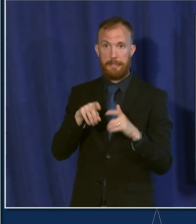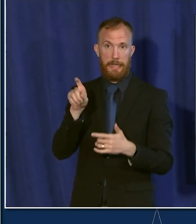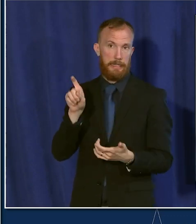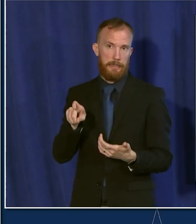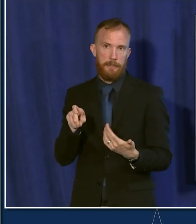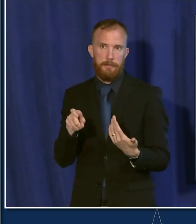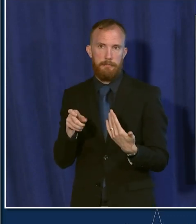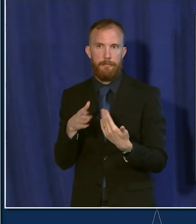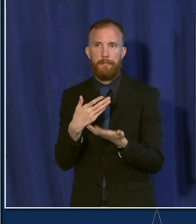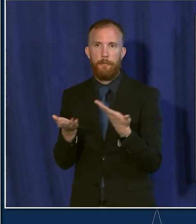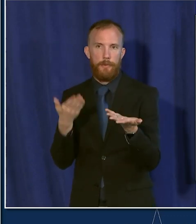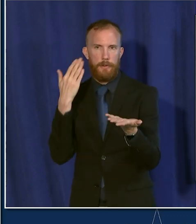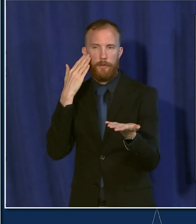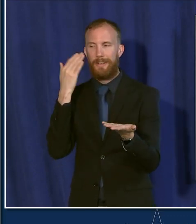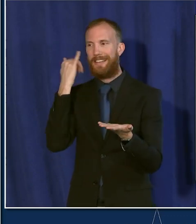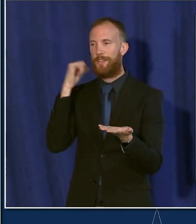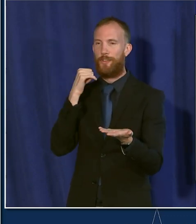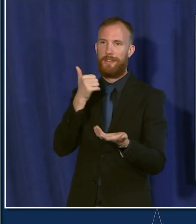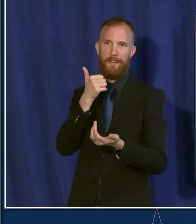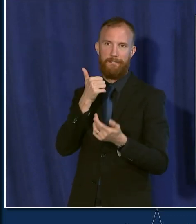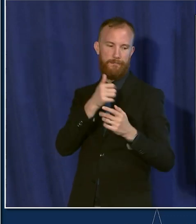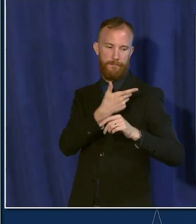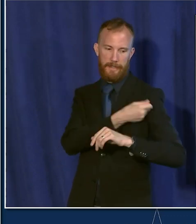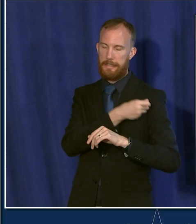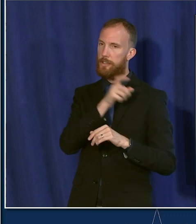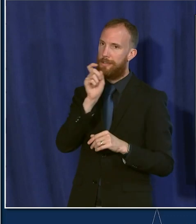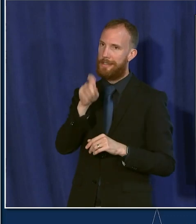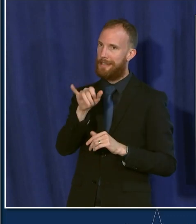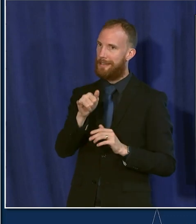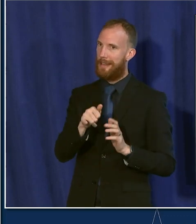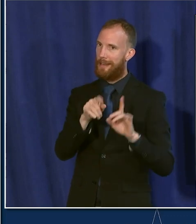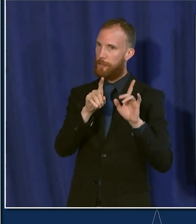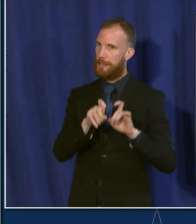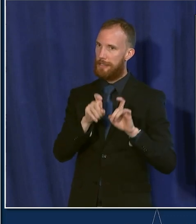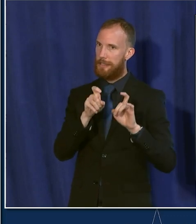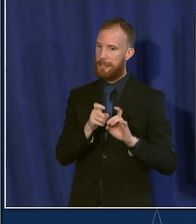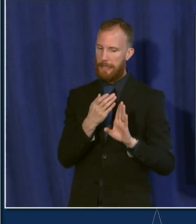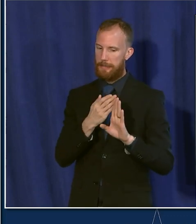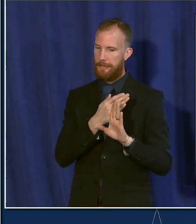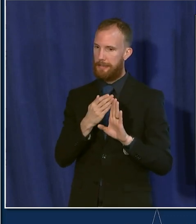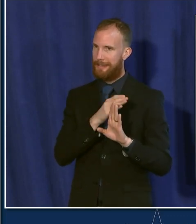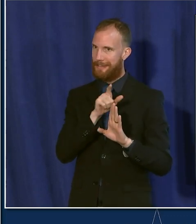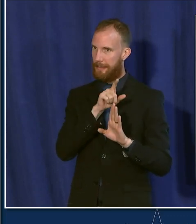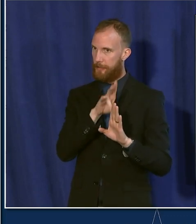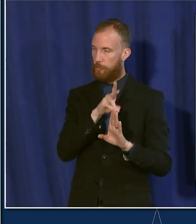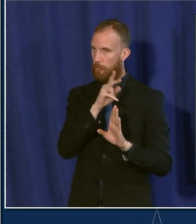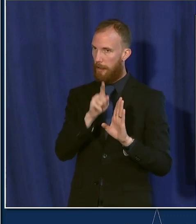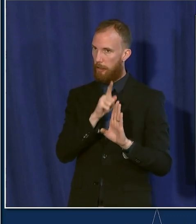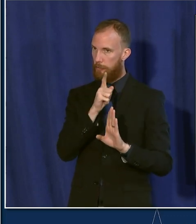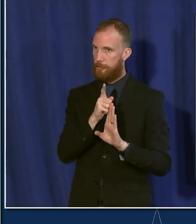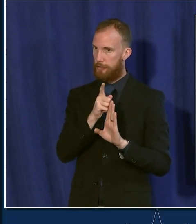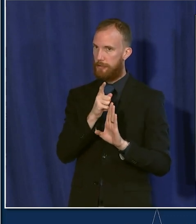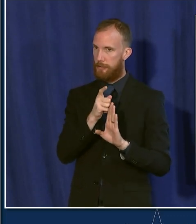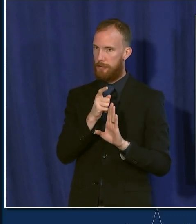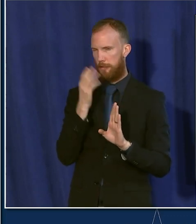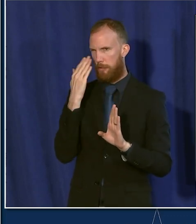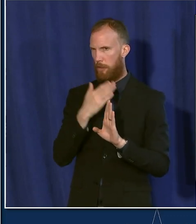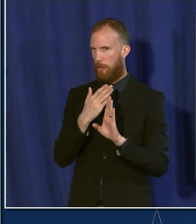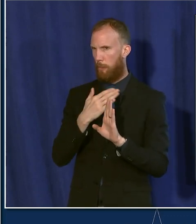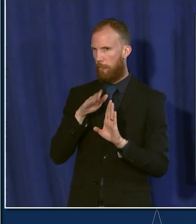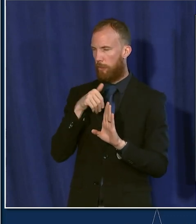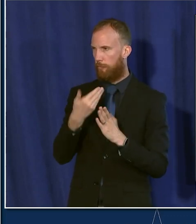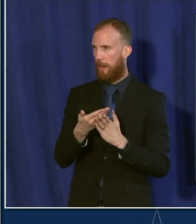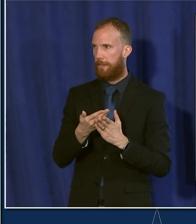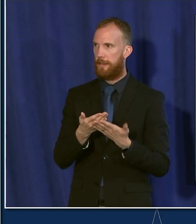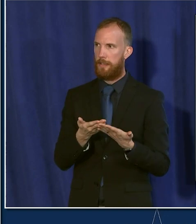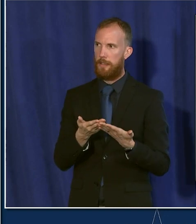if they're not vaccinated, the recommendation is to get that test within the 72 hours of arrival. Certainly that would be